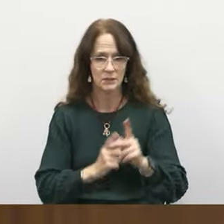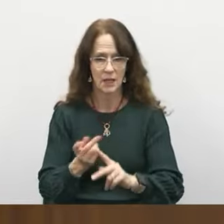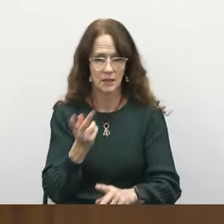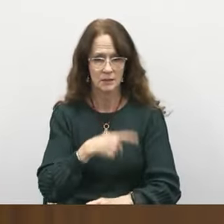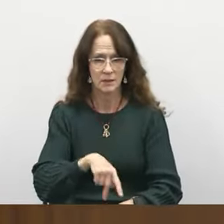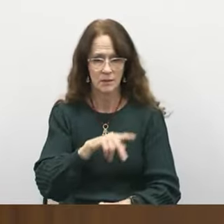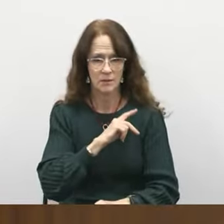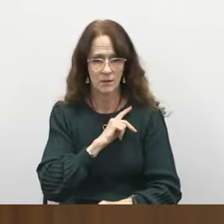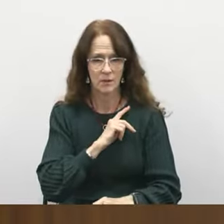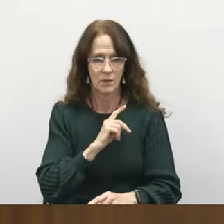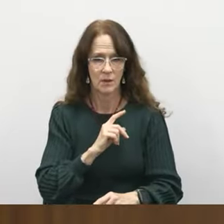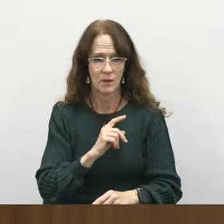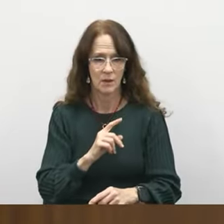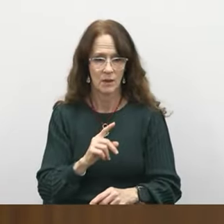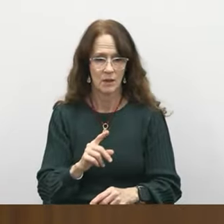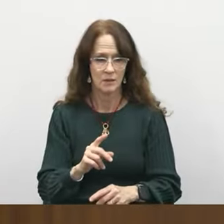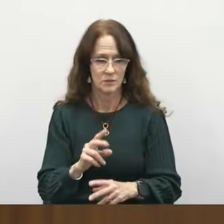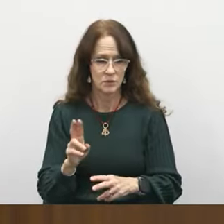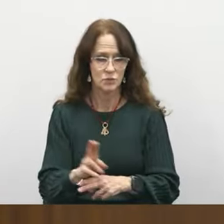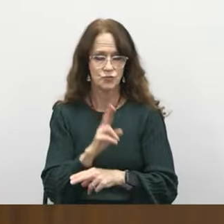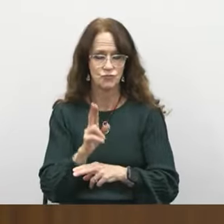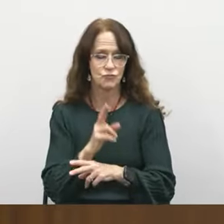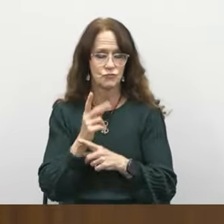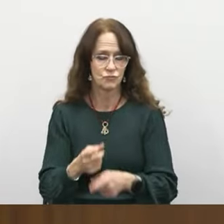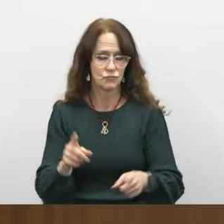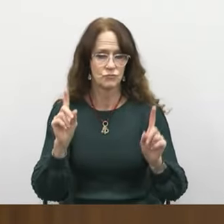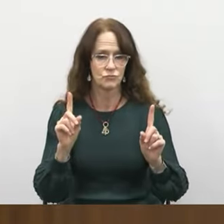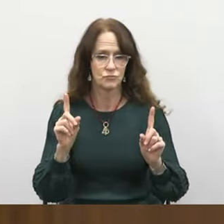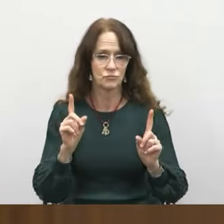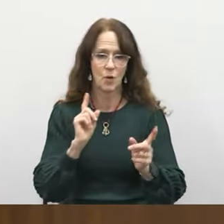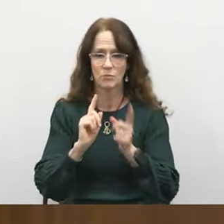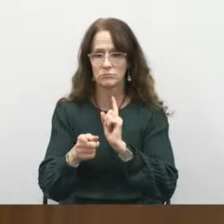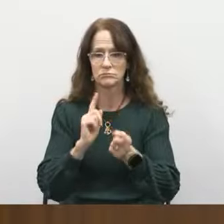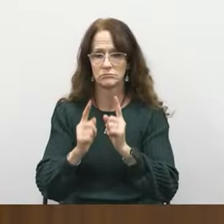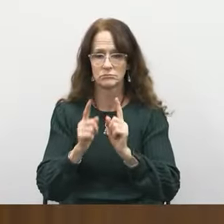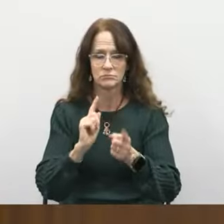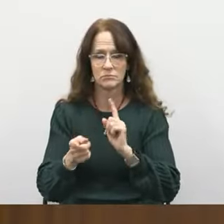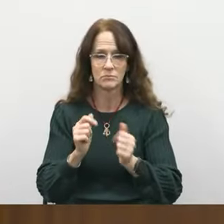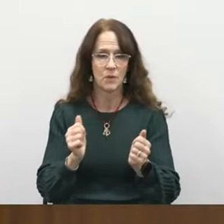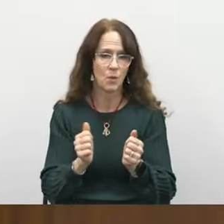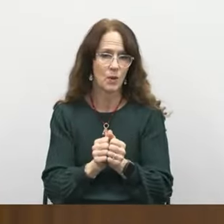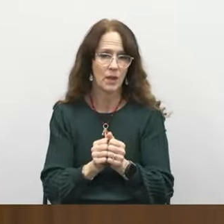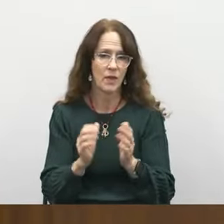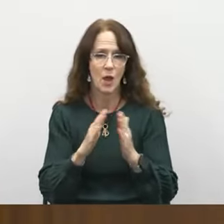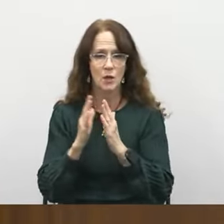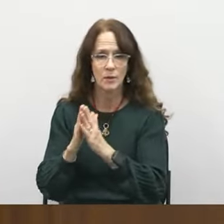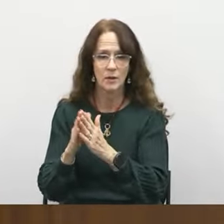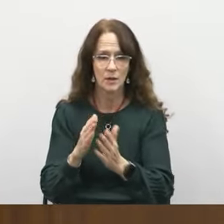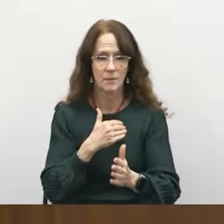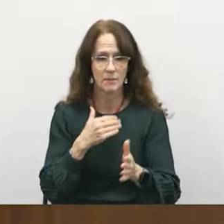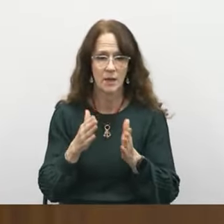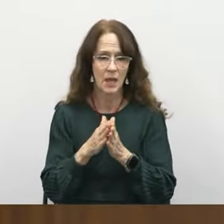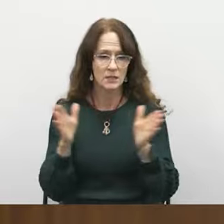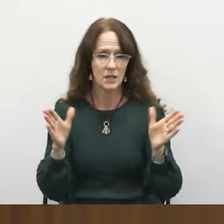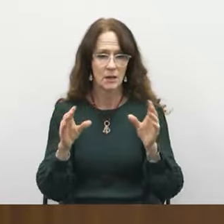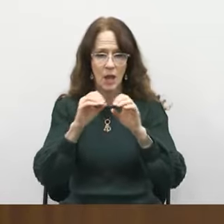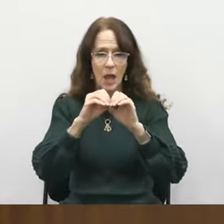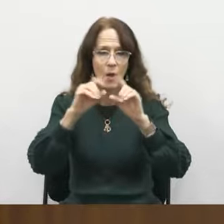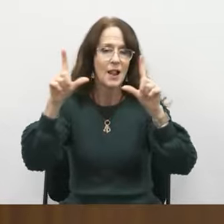personalities to kick in, and then make it a little bit more dialogical and interactive with our community members. So it's a general